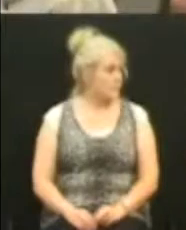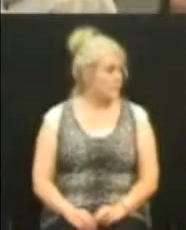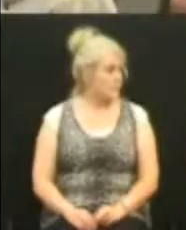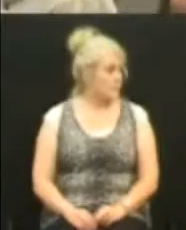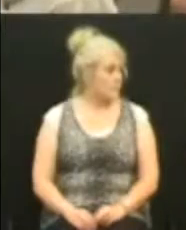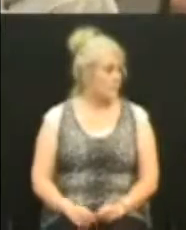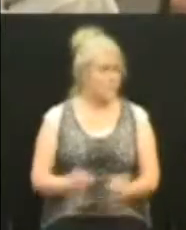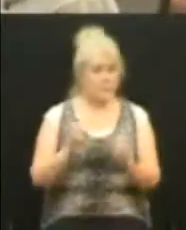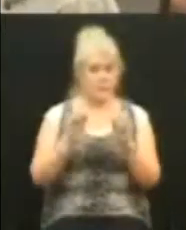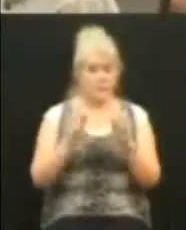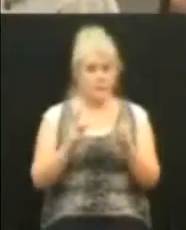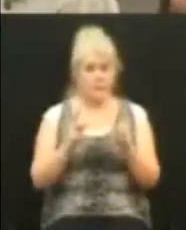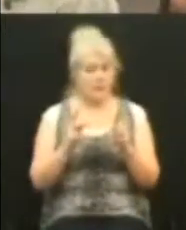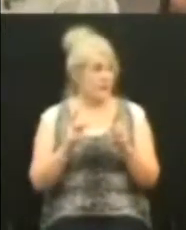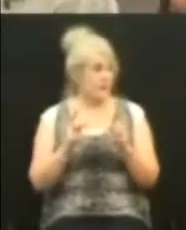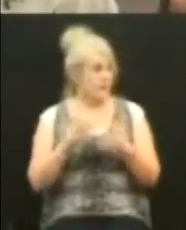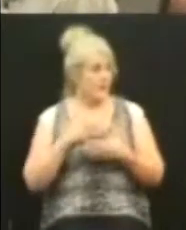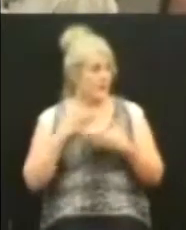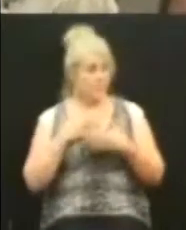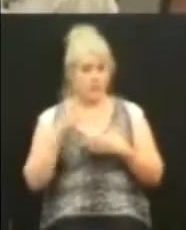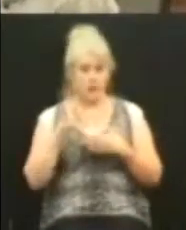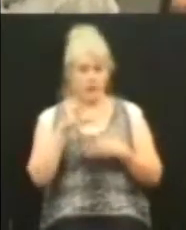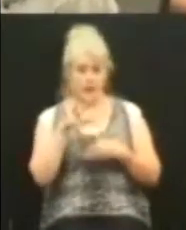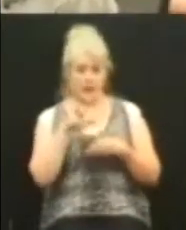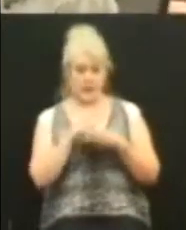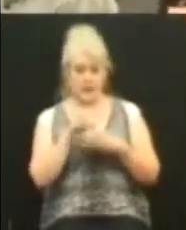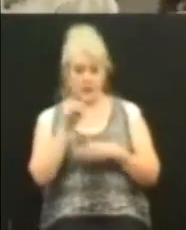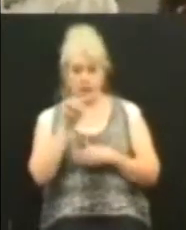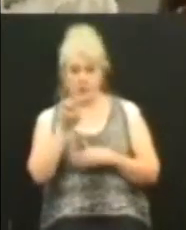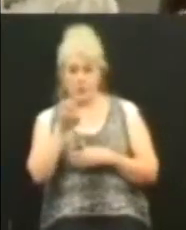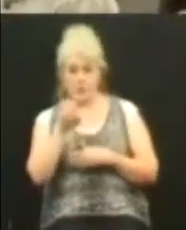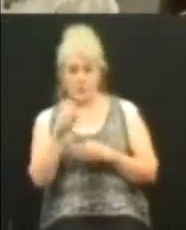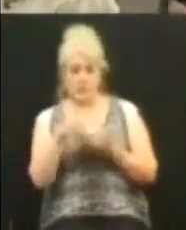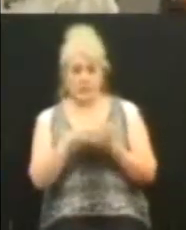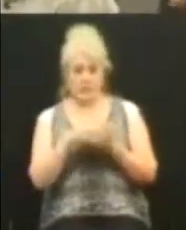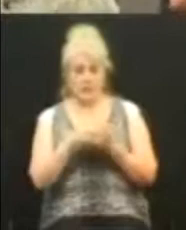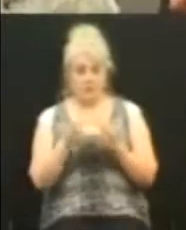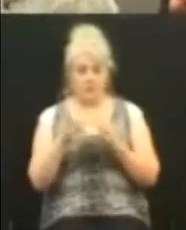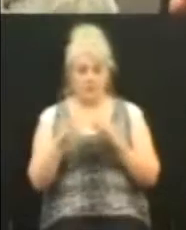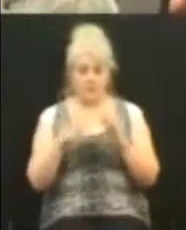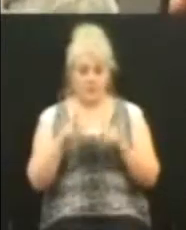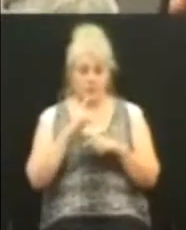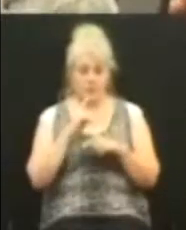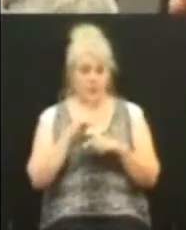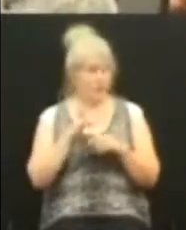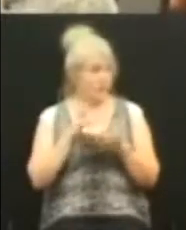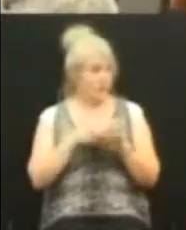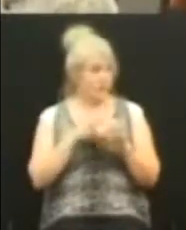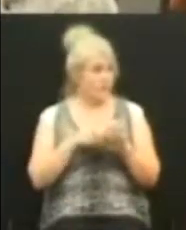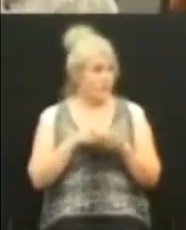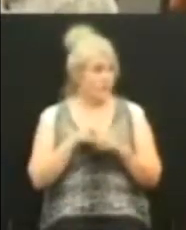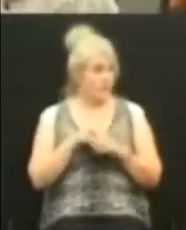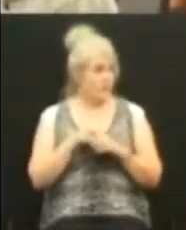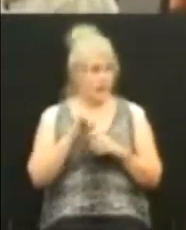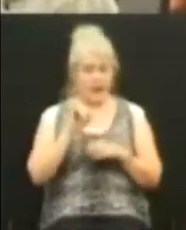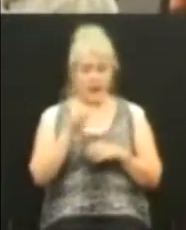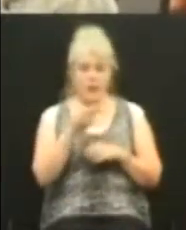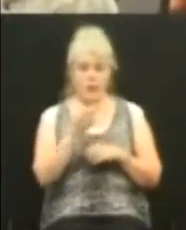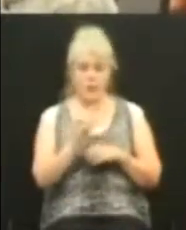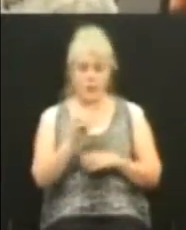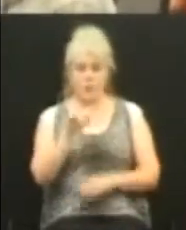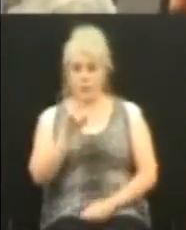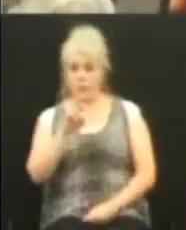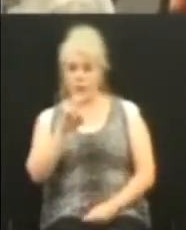issue. Okay, glad you were in the news again, Brian. Glad people are joining the club. I'm Idaho Lorax, General Delivery, Pocatello,